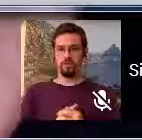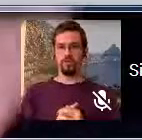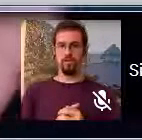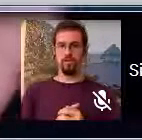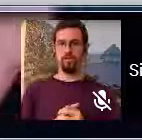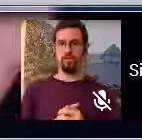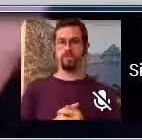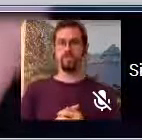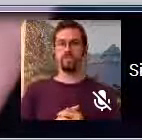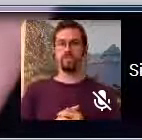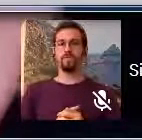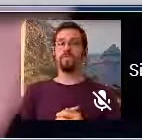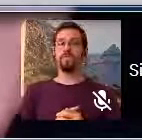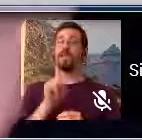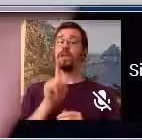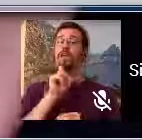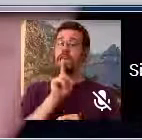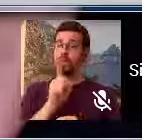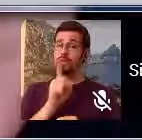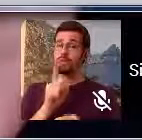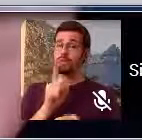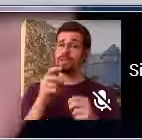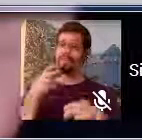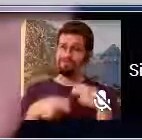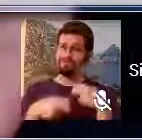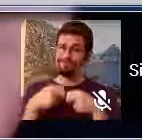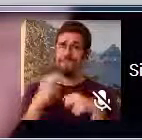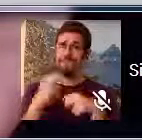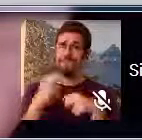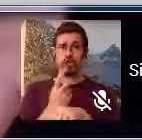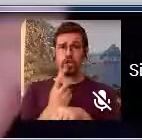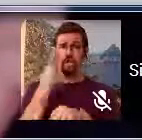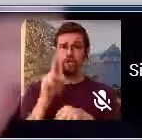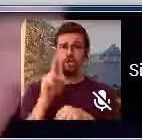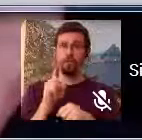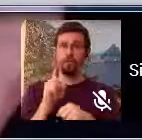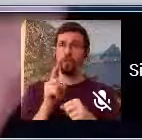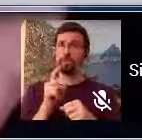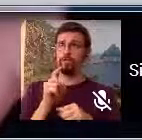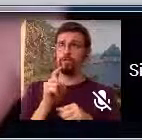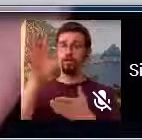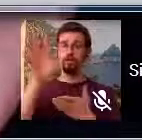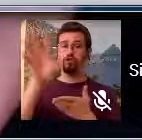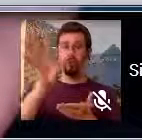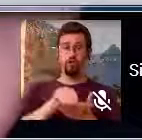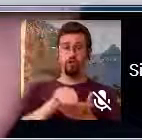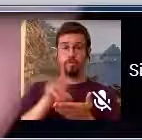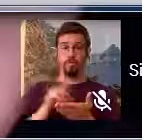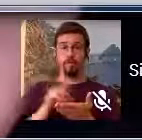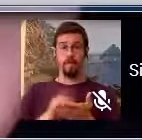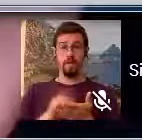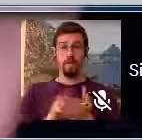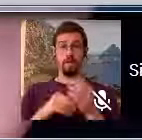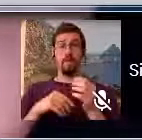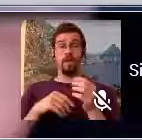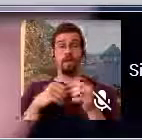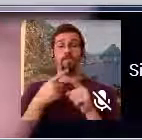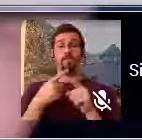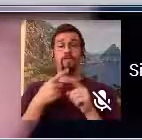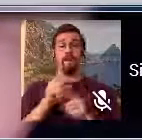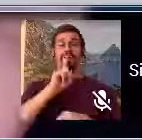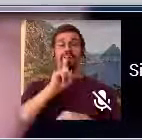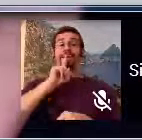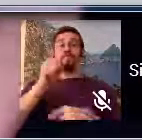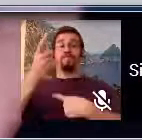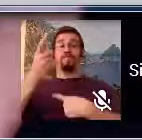extremely difficult to use it for transcribing sequences of signs and actual sign discourse. It has